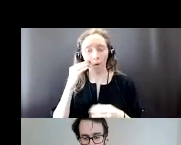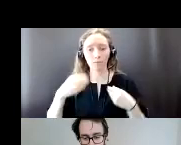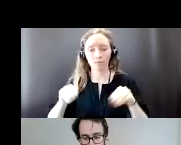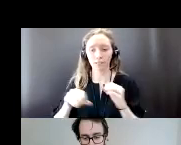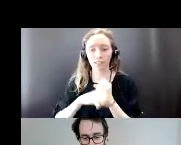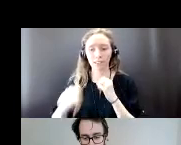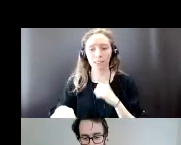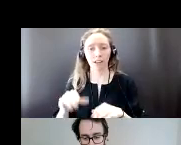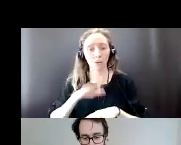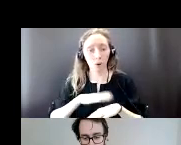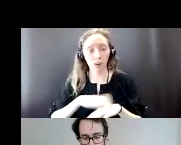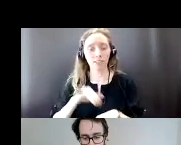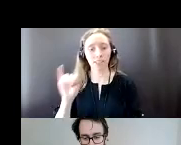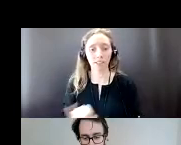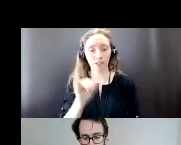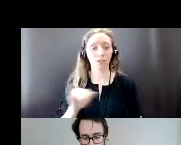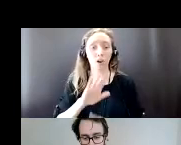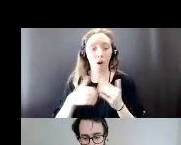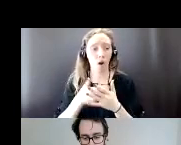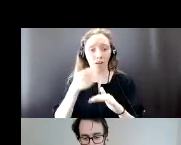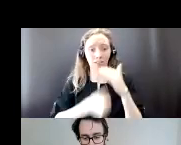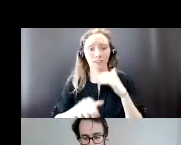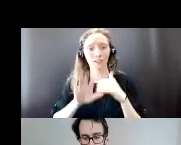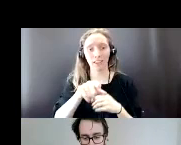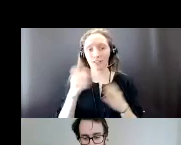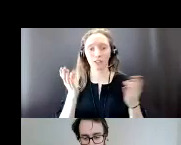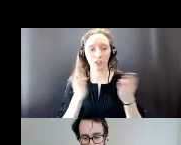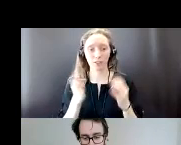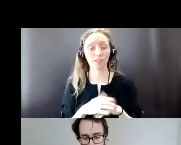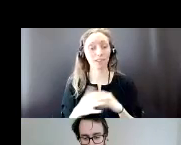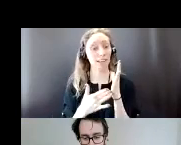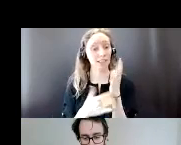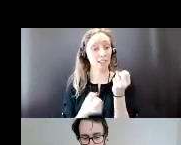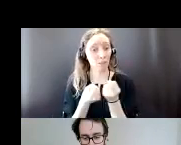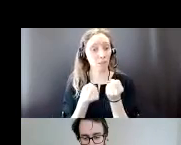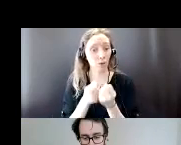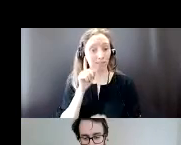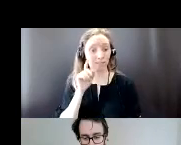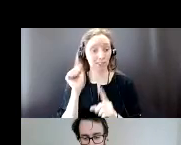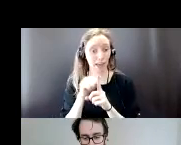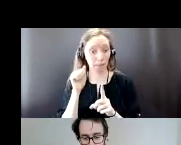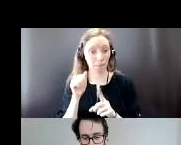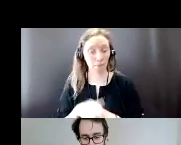fall under this category. Tech support scams, which